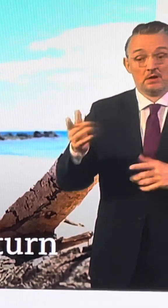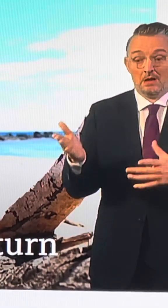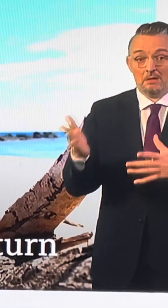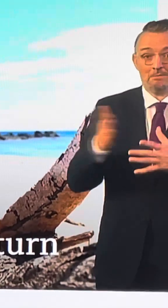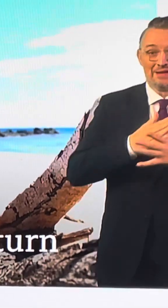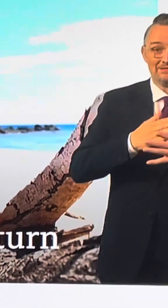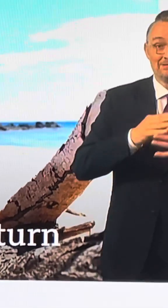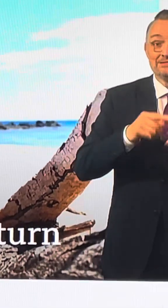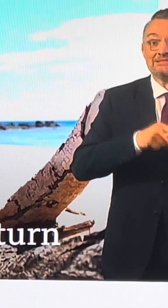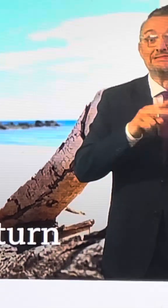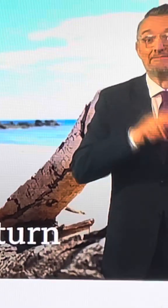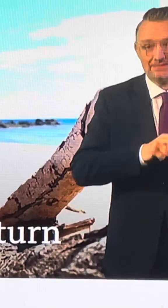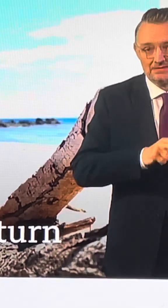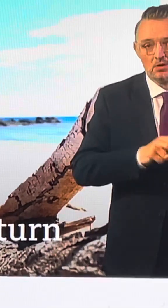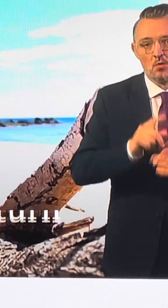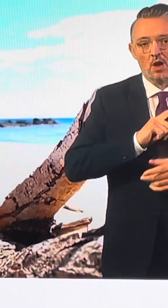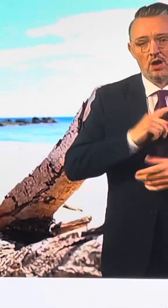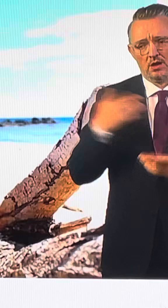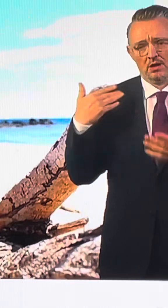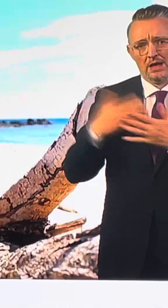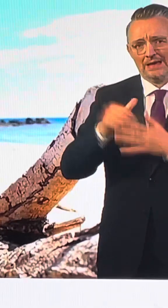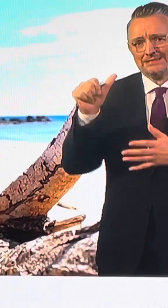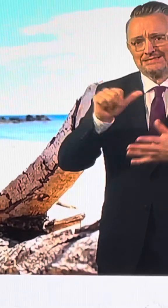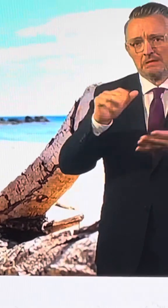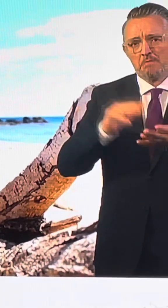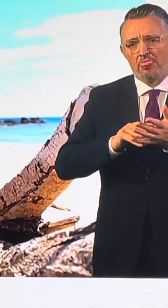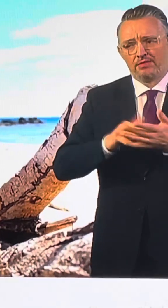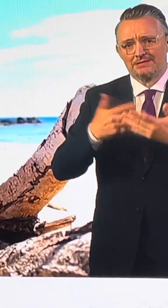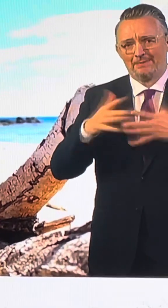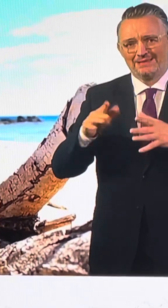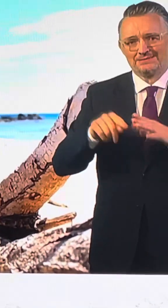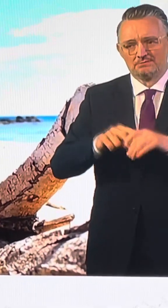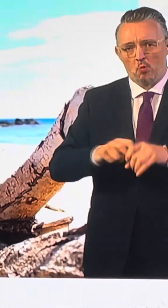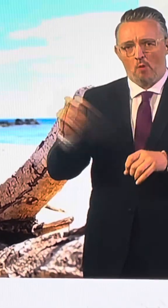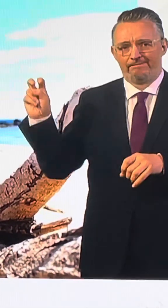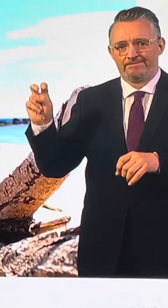TV 16 months after his controversial exit from ITV.